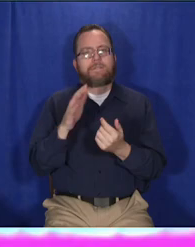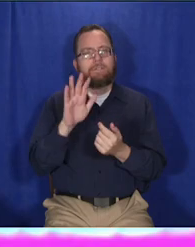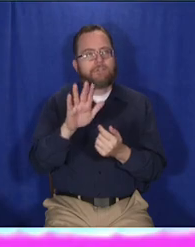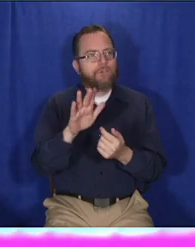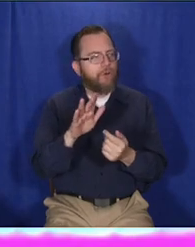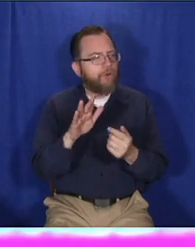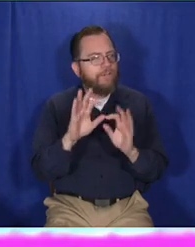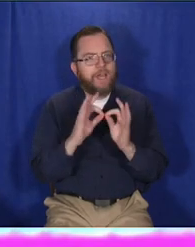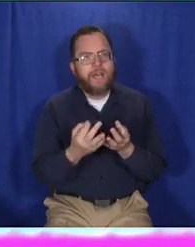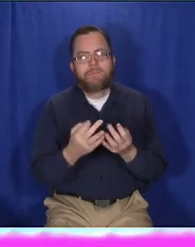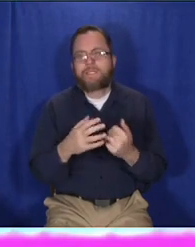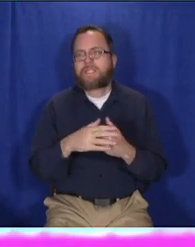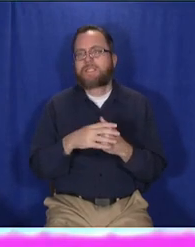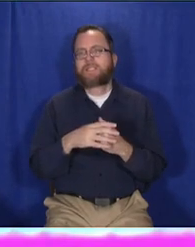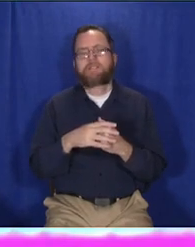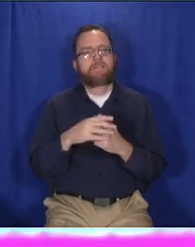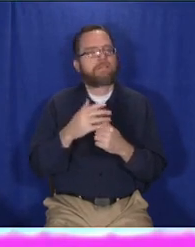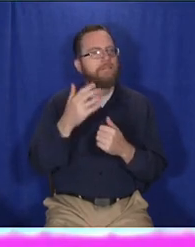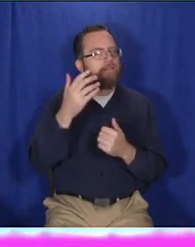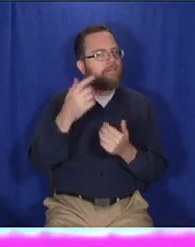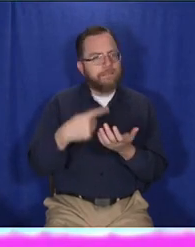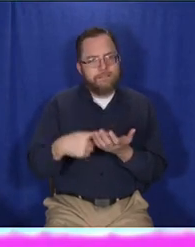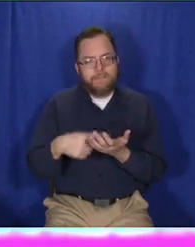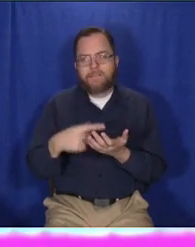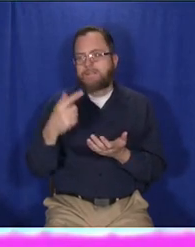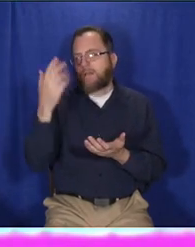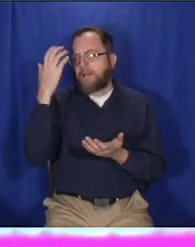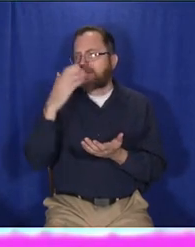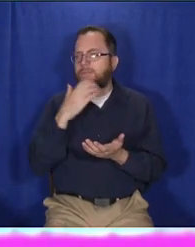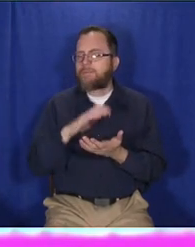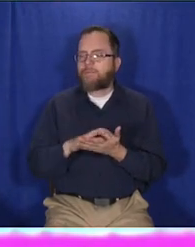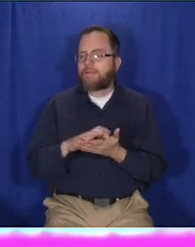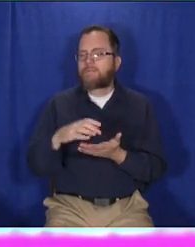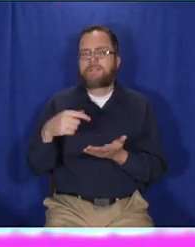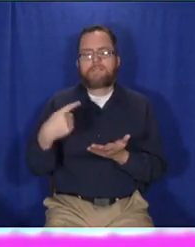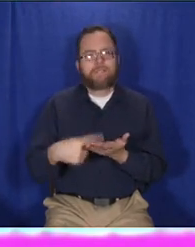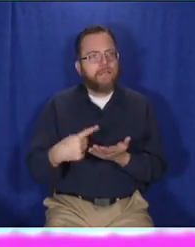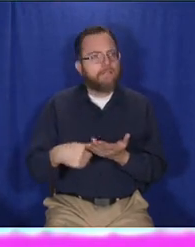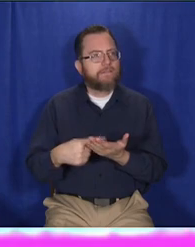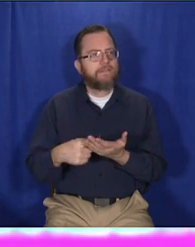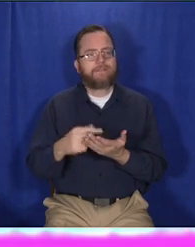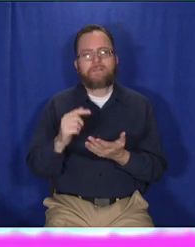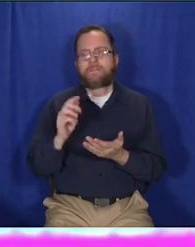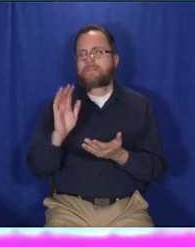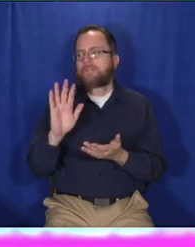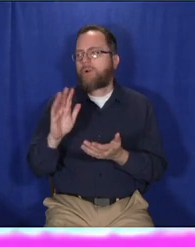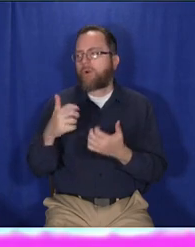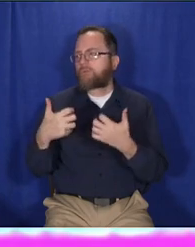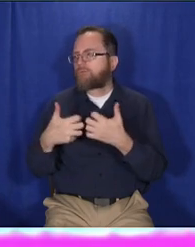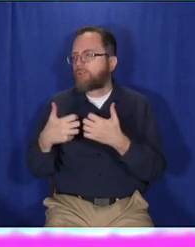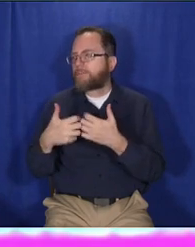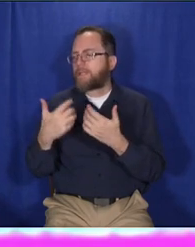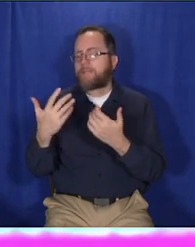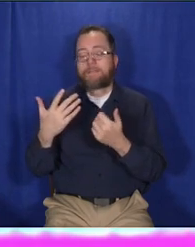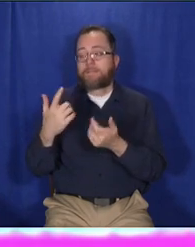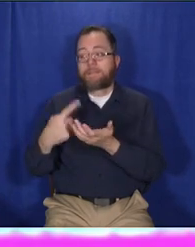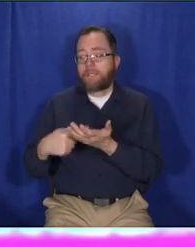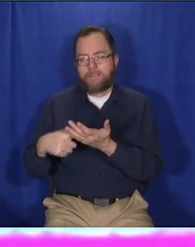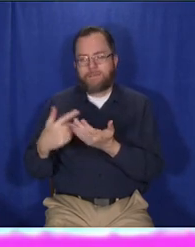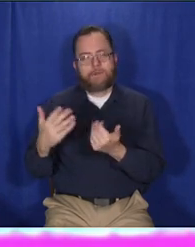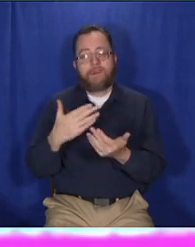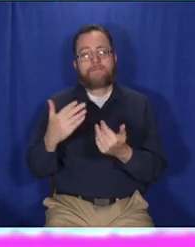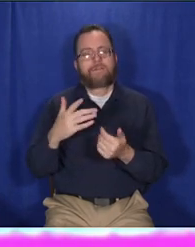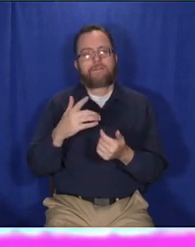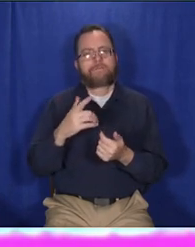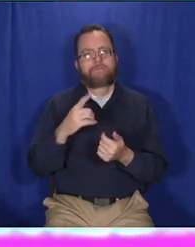in your discipleship group, your spouse. I want you to think about your answer to that question. Are you giving away enough